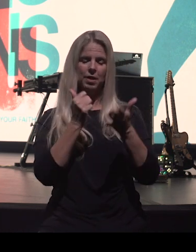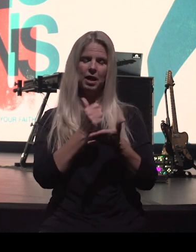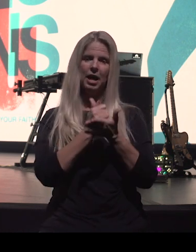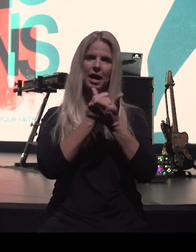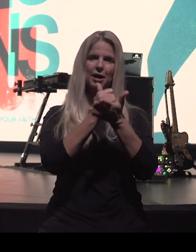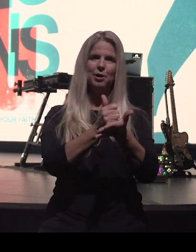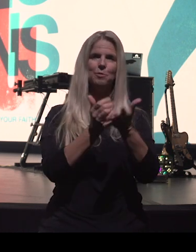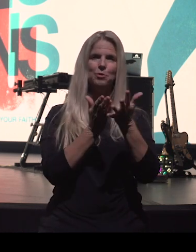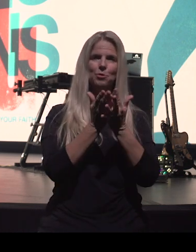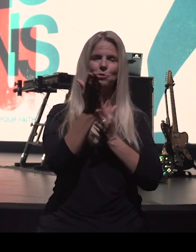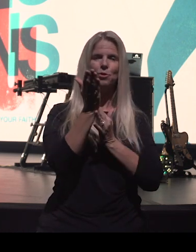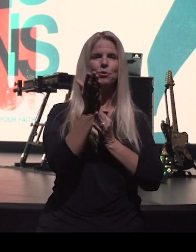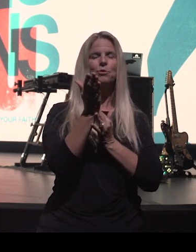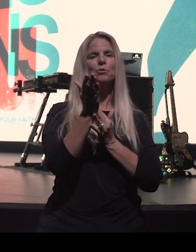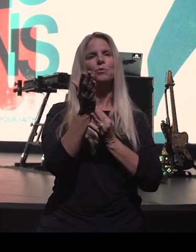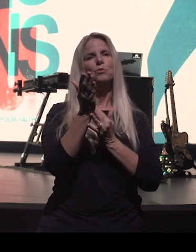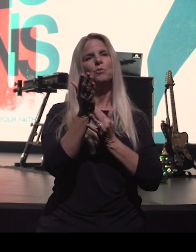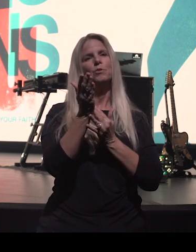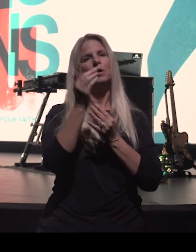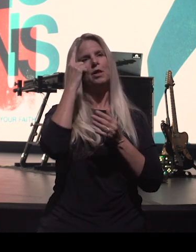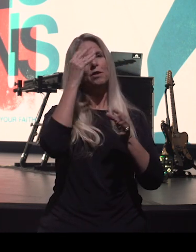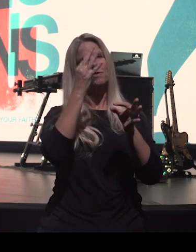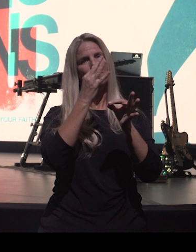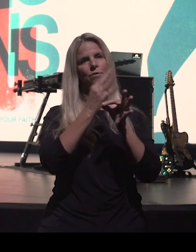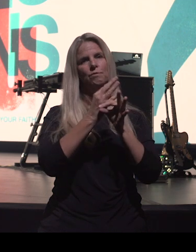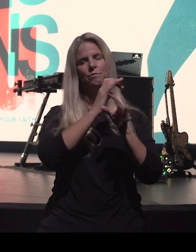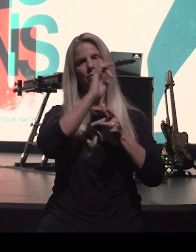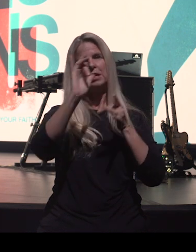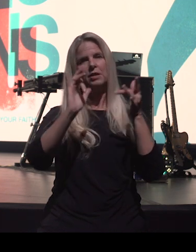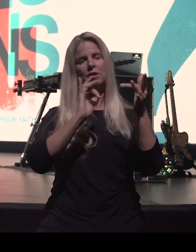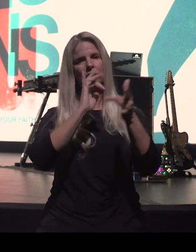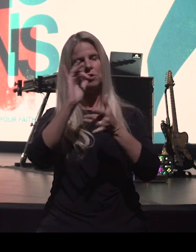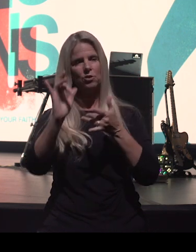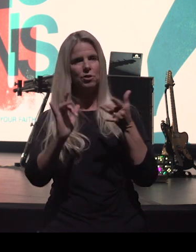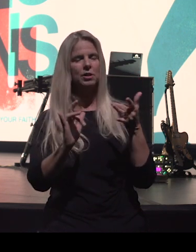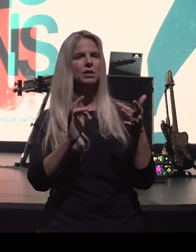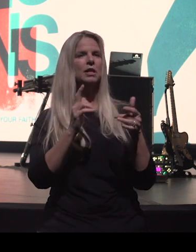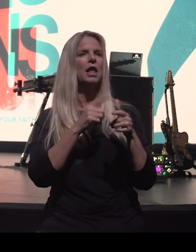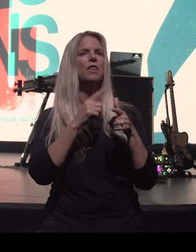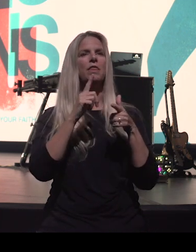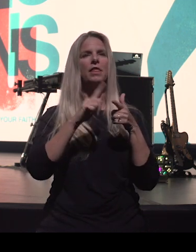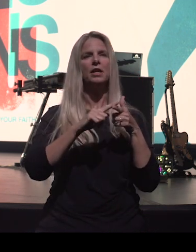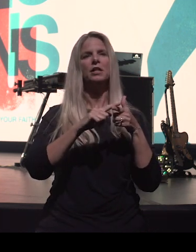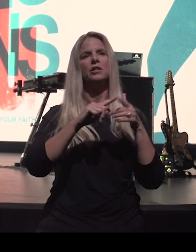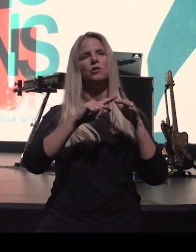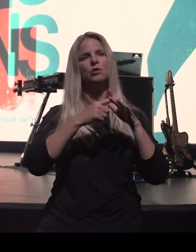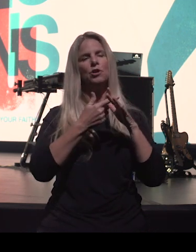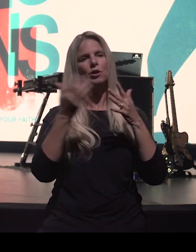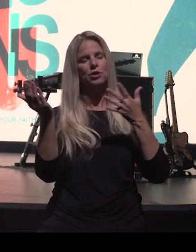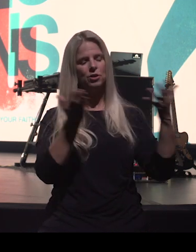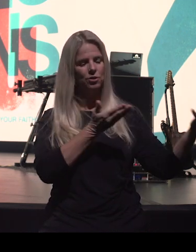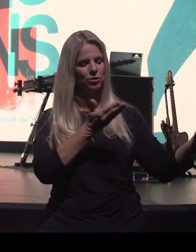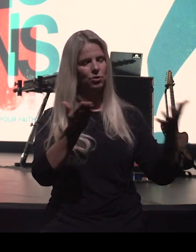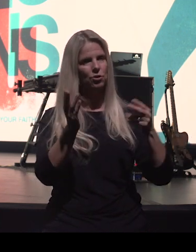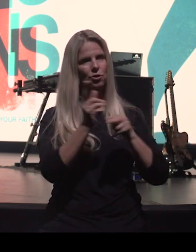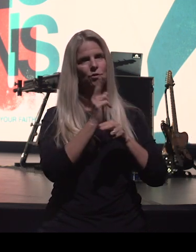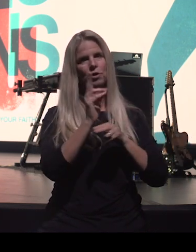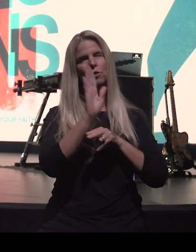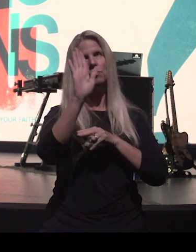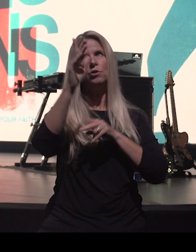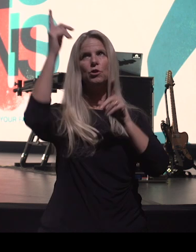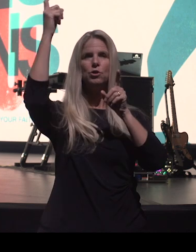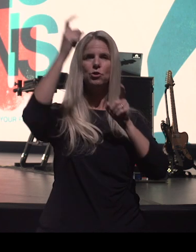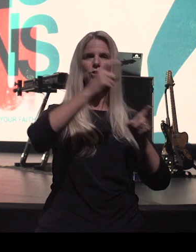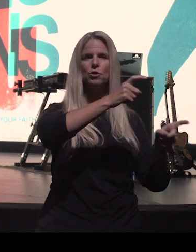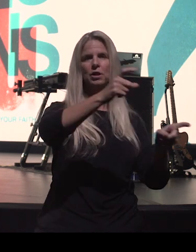sharpens iron, one man sharpens another. Then you begin to serve and use your gifts, and that really helps you grow in your